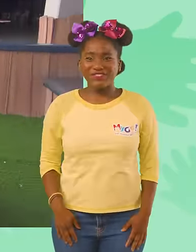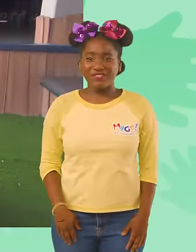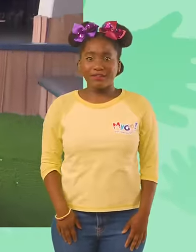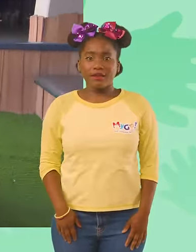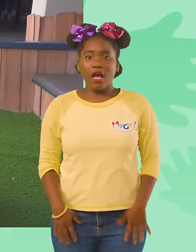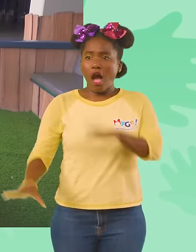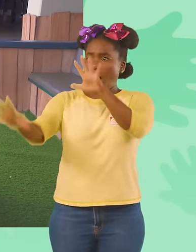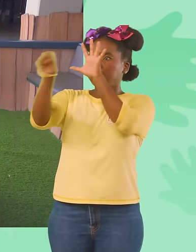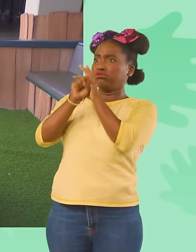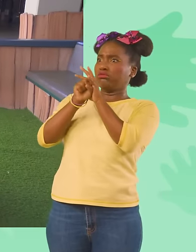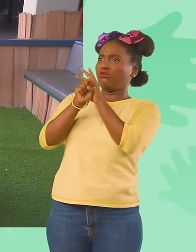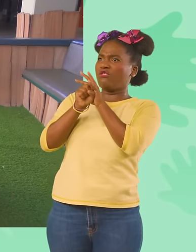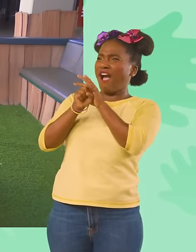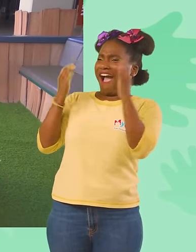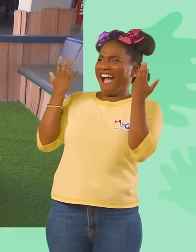Whoa. I got the ball.